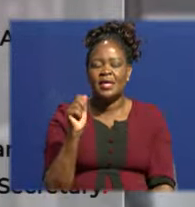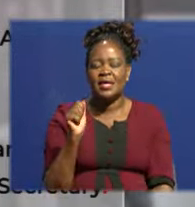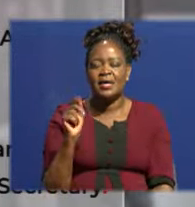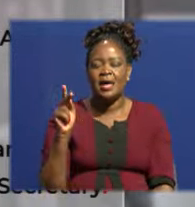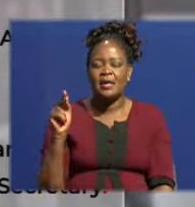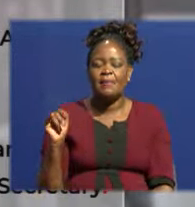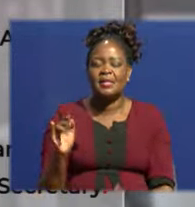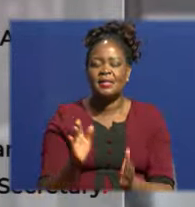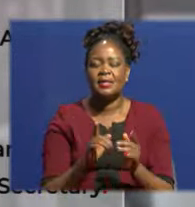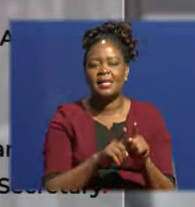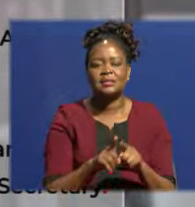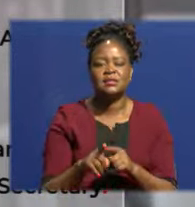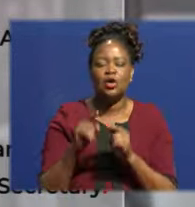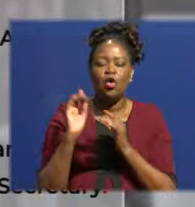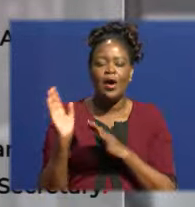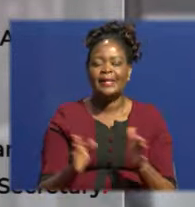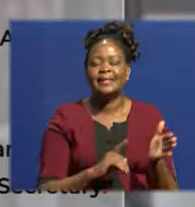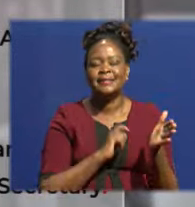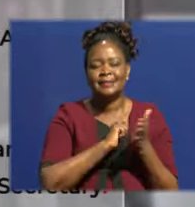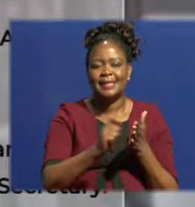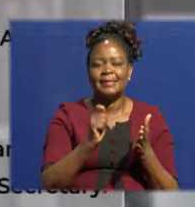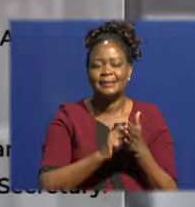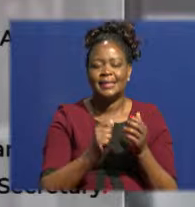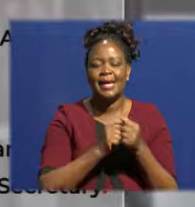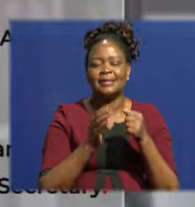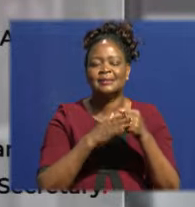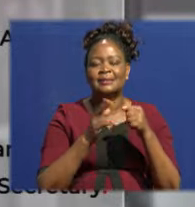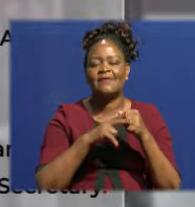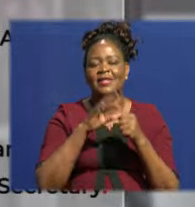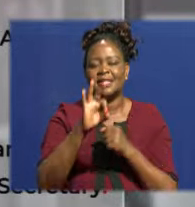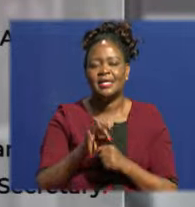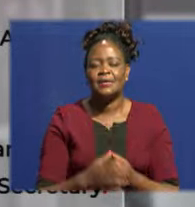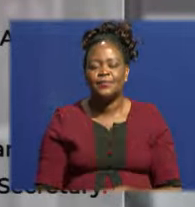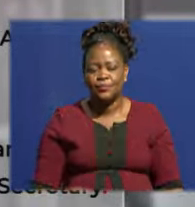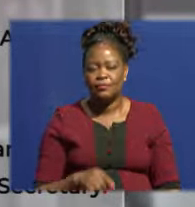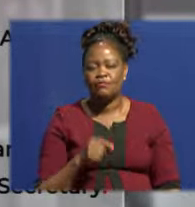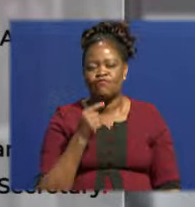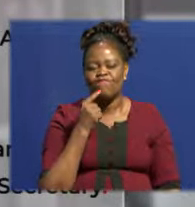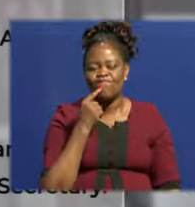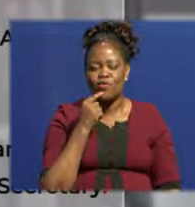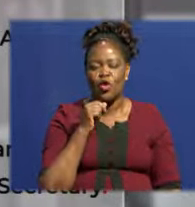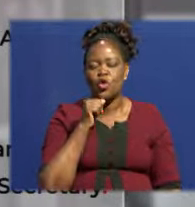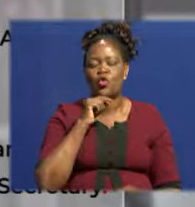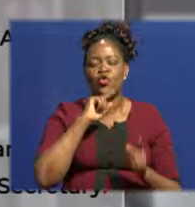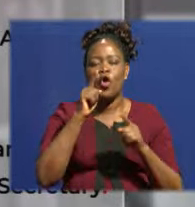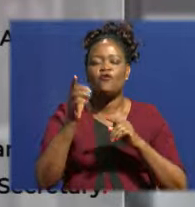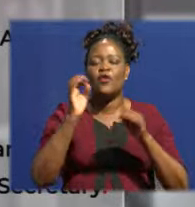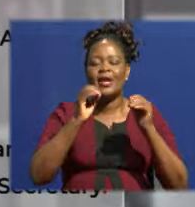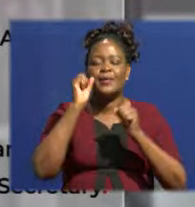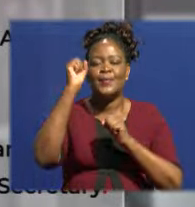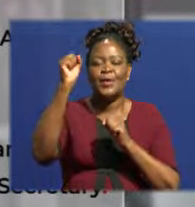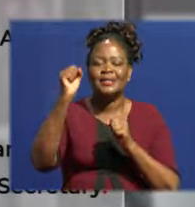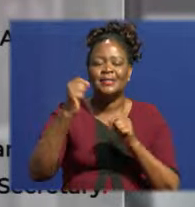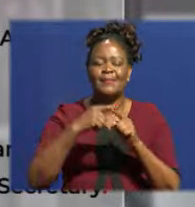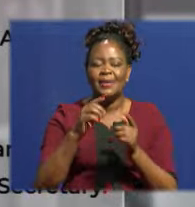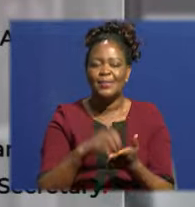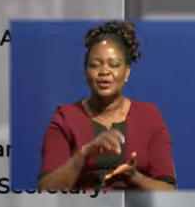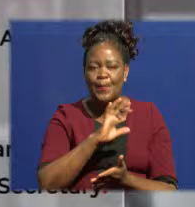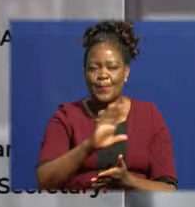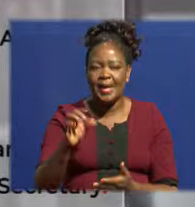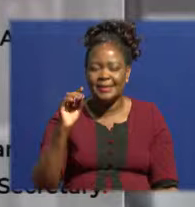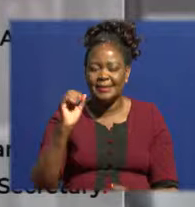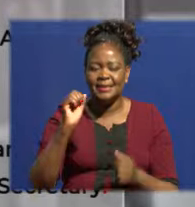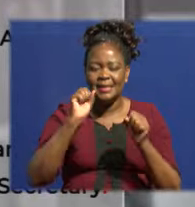organizing secretary in 1973. While Karume had not gone for elective politics, his position as